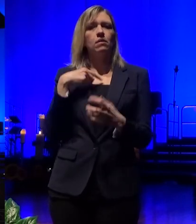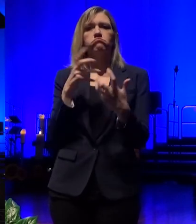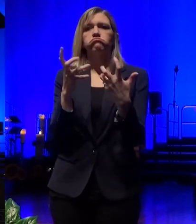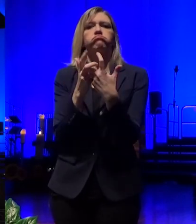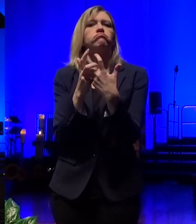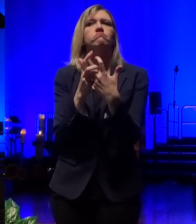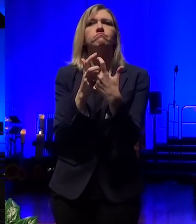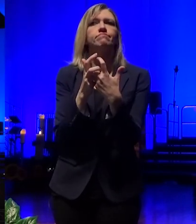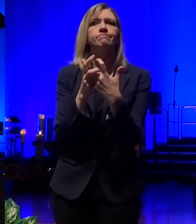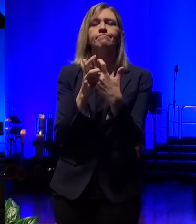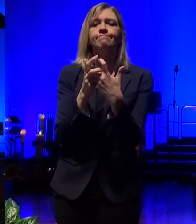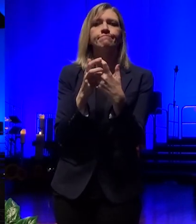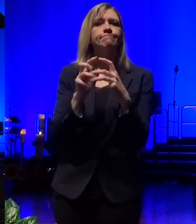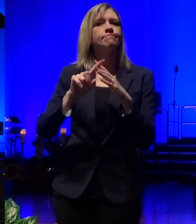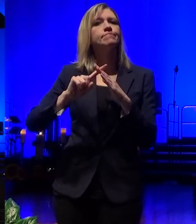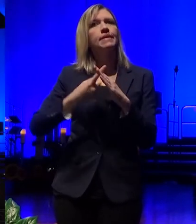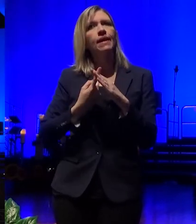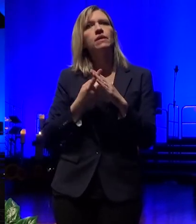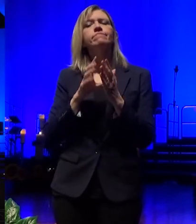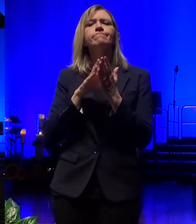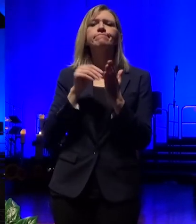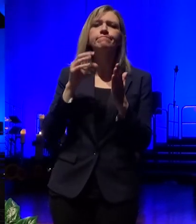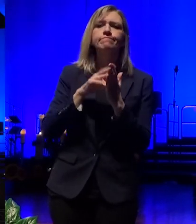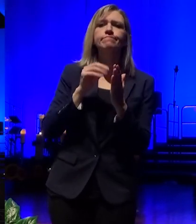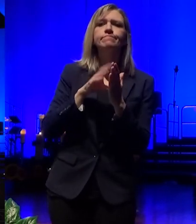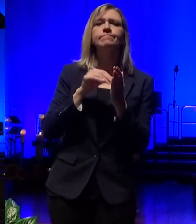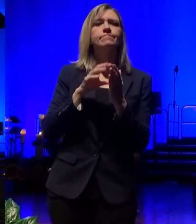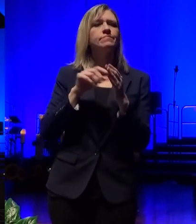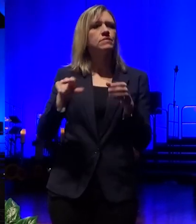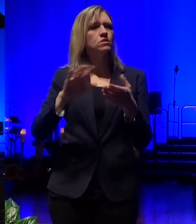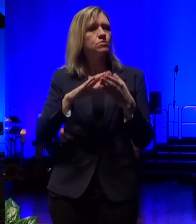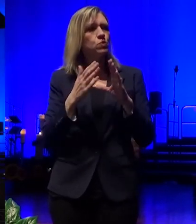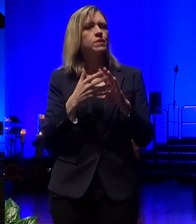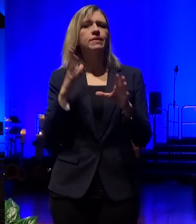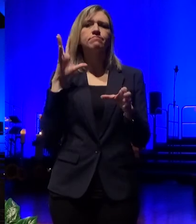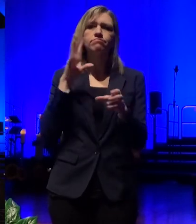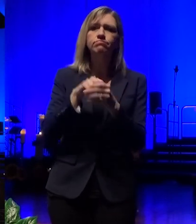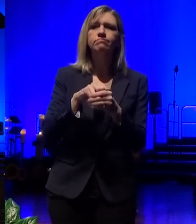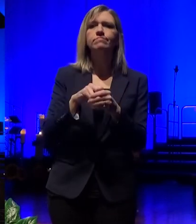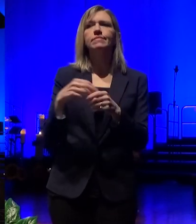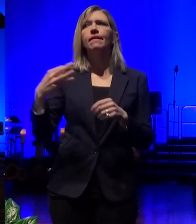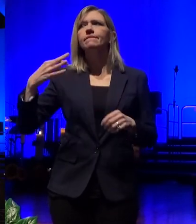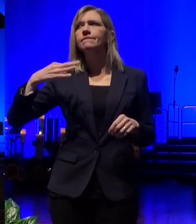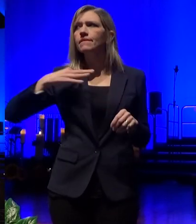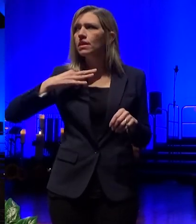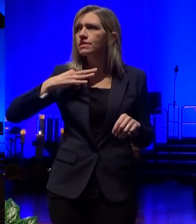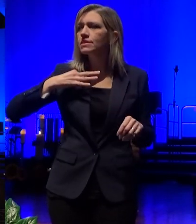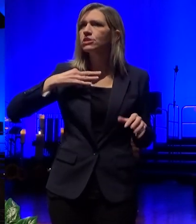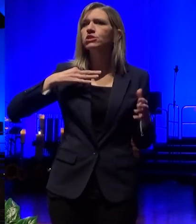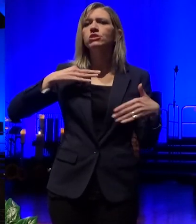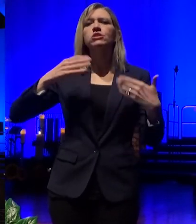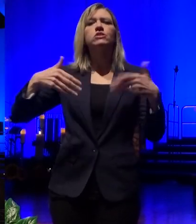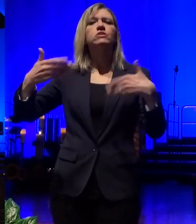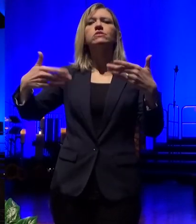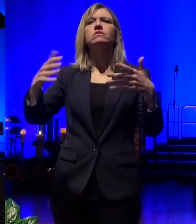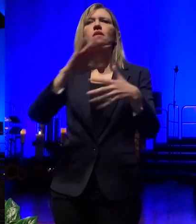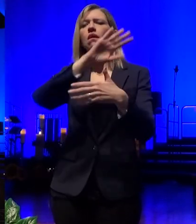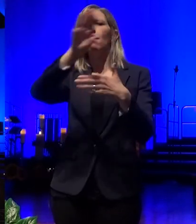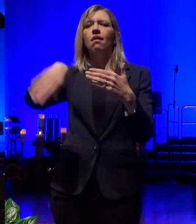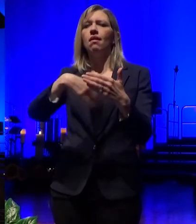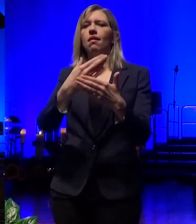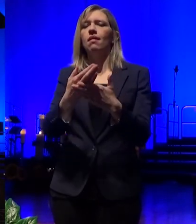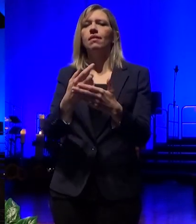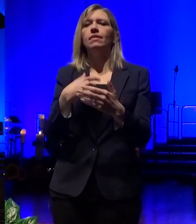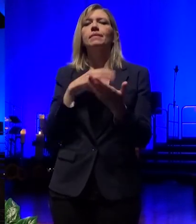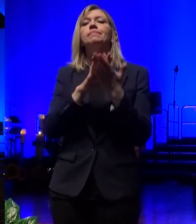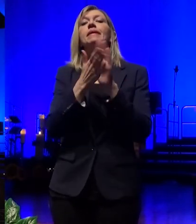I belong. And I began to learn about the community and participate and volunteer and do all of that